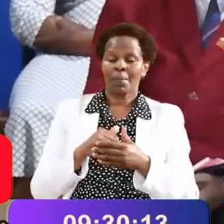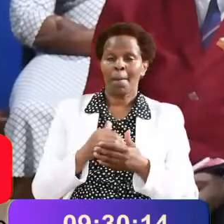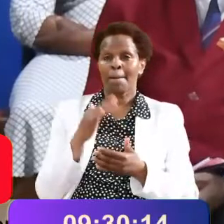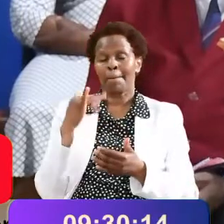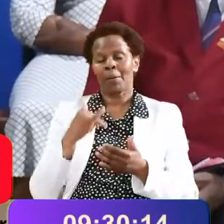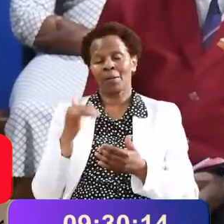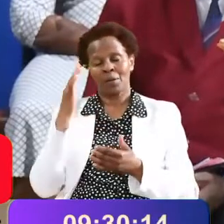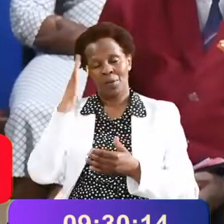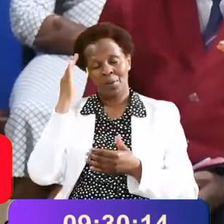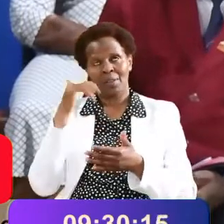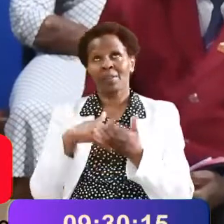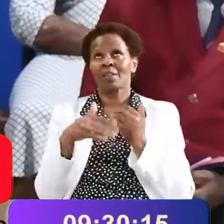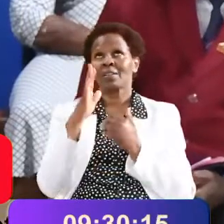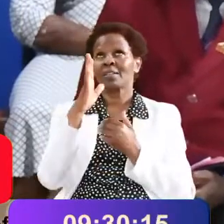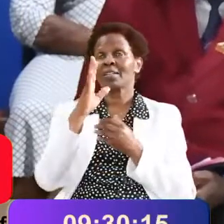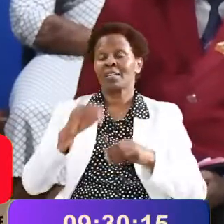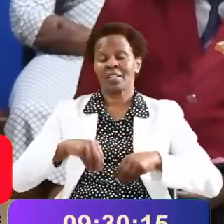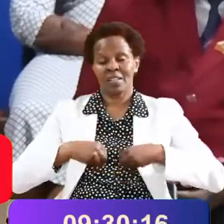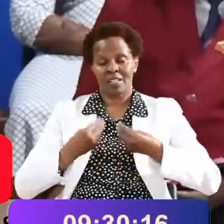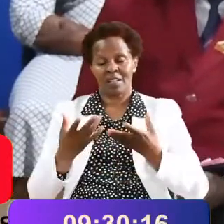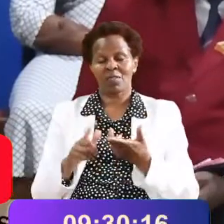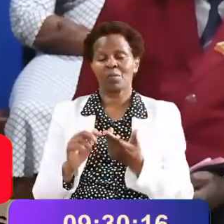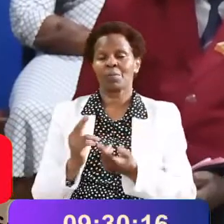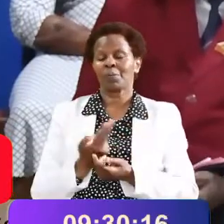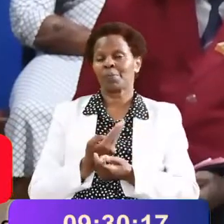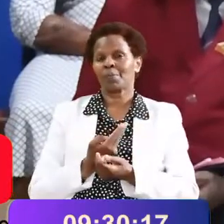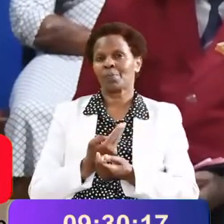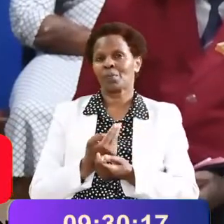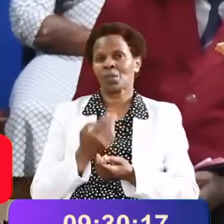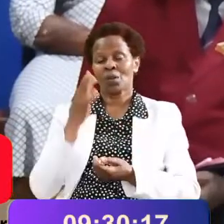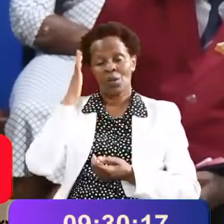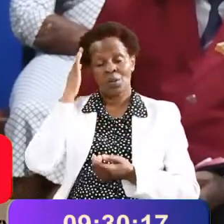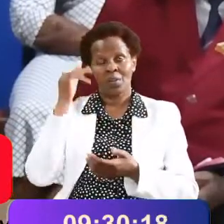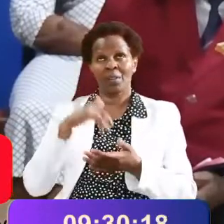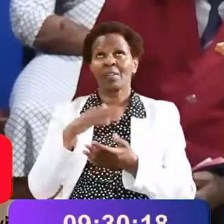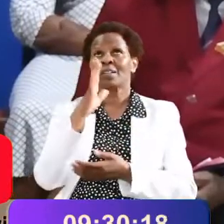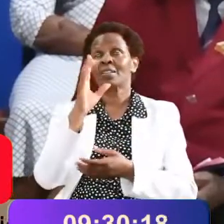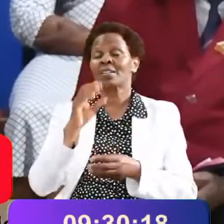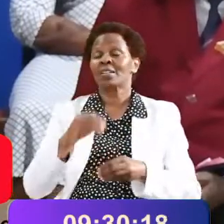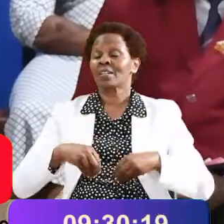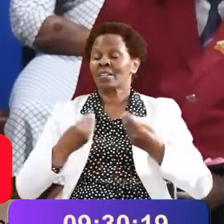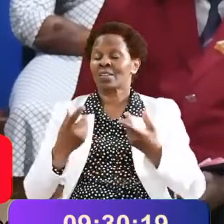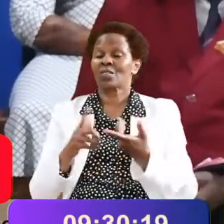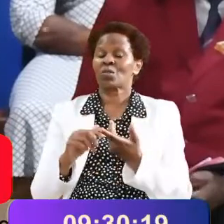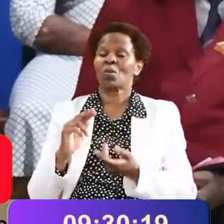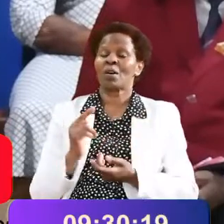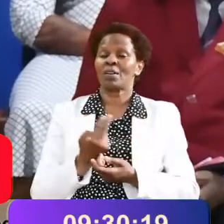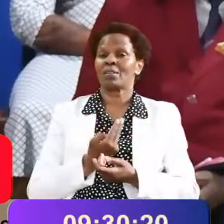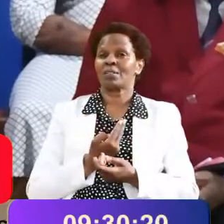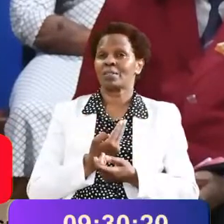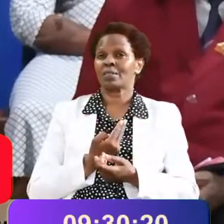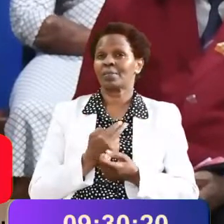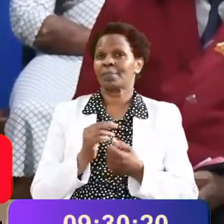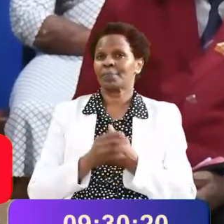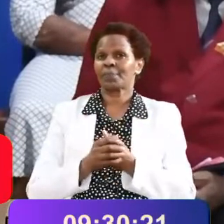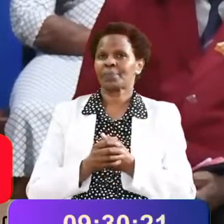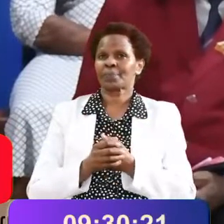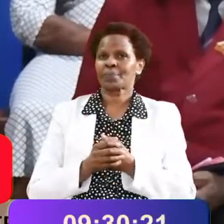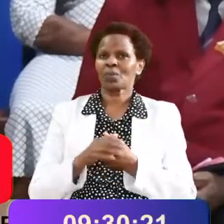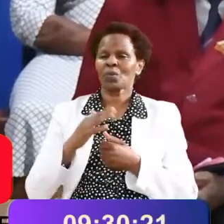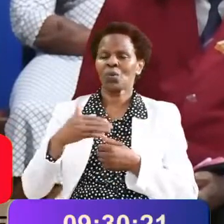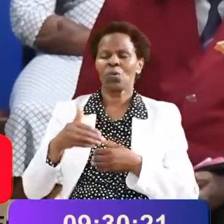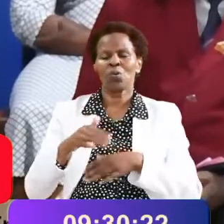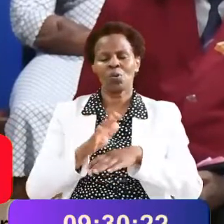giver. Contentment comes by knowing that God is the giver. In James chapter 1 and verse 17, every good